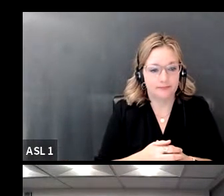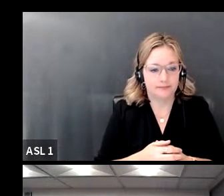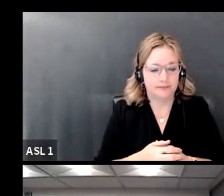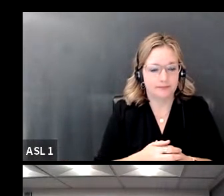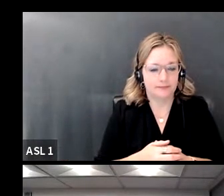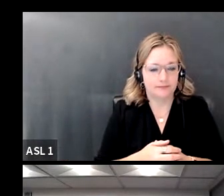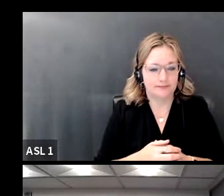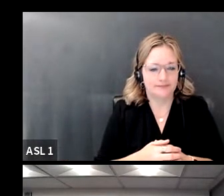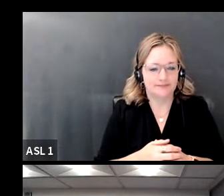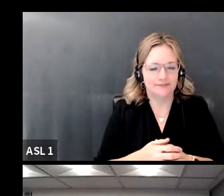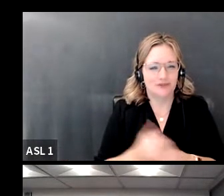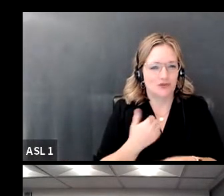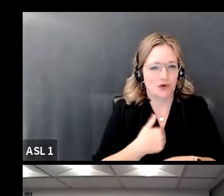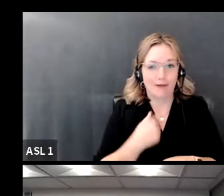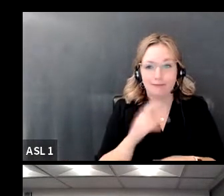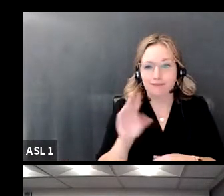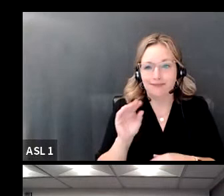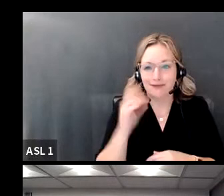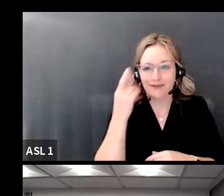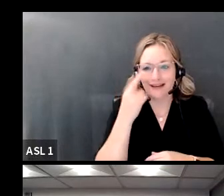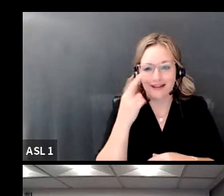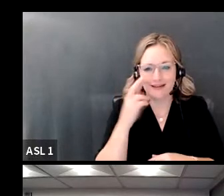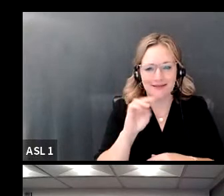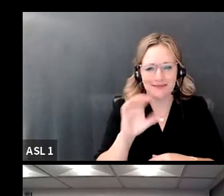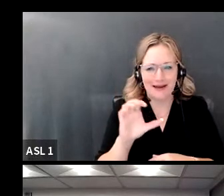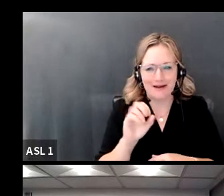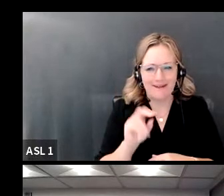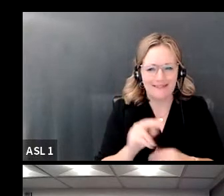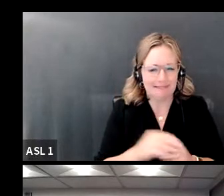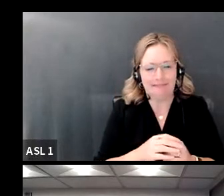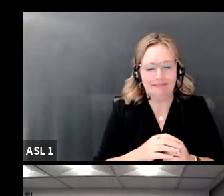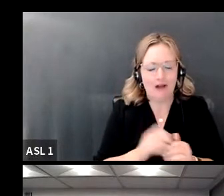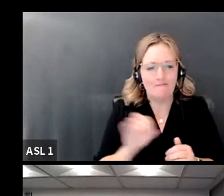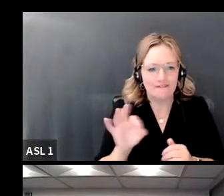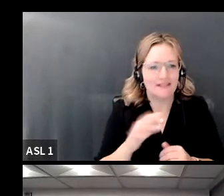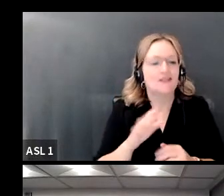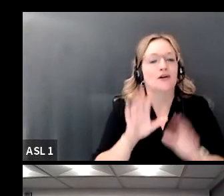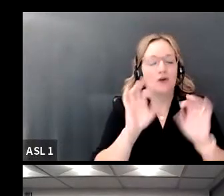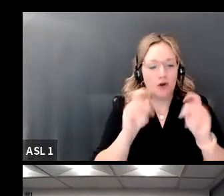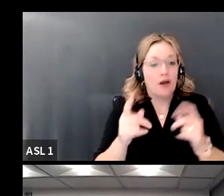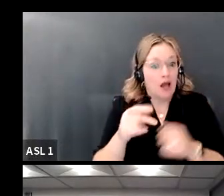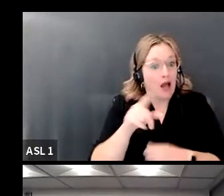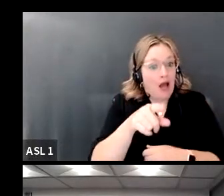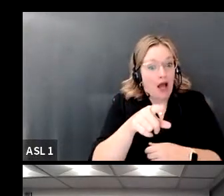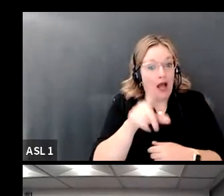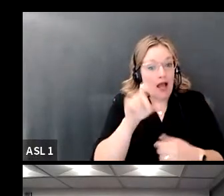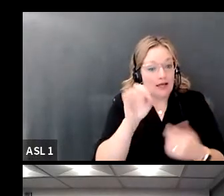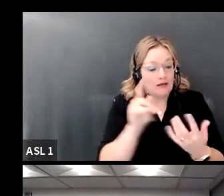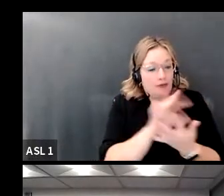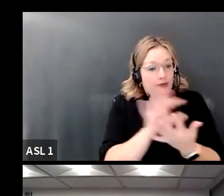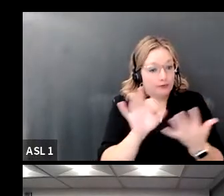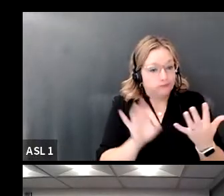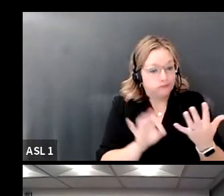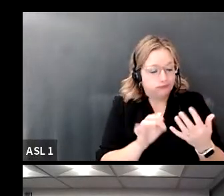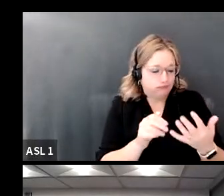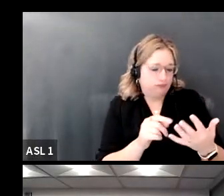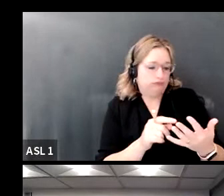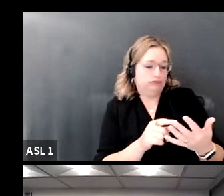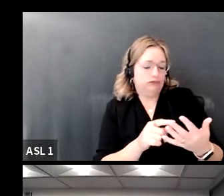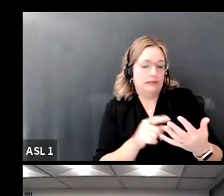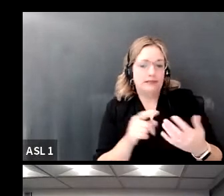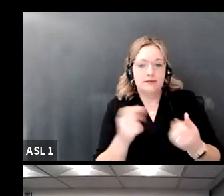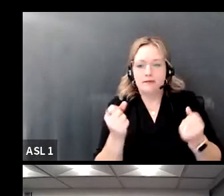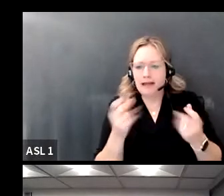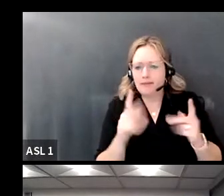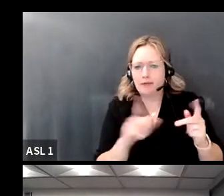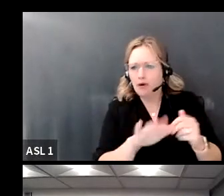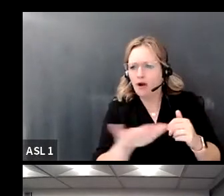you're on mute i'm muted um i'm happy to do that and and we did take a look because we had been hearing people saying well you know these are all great ideas